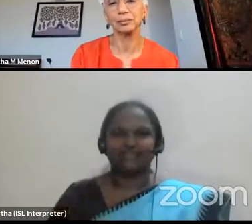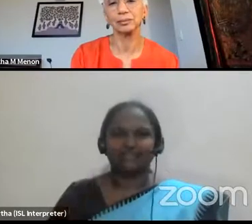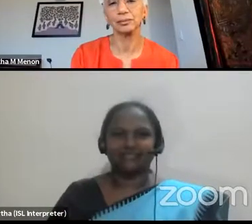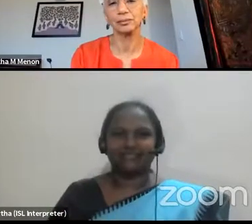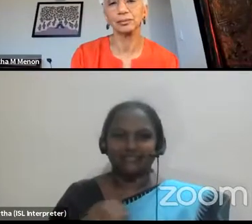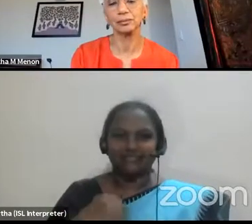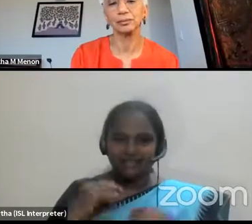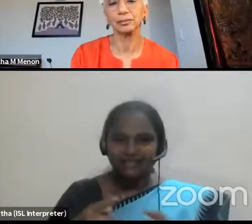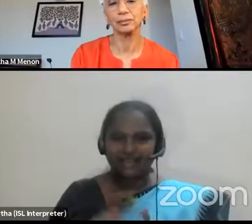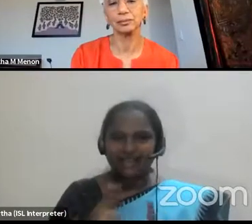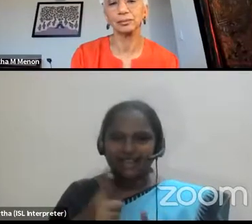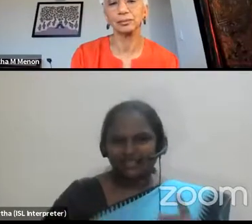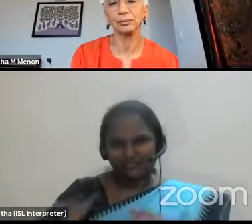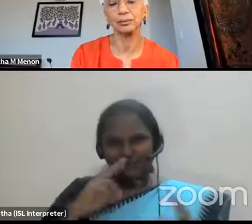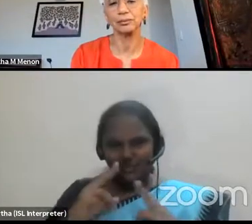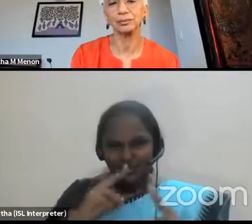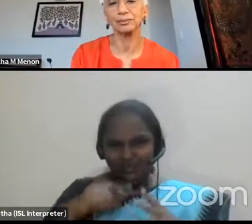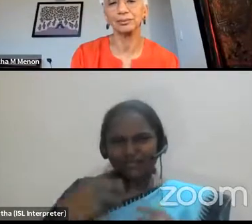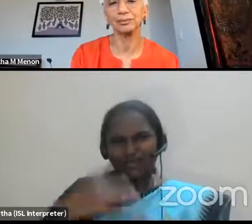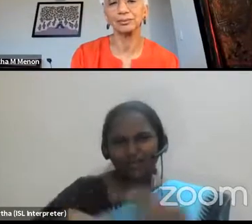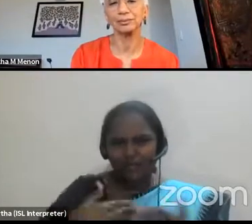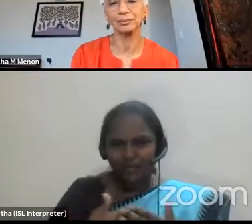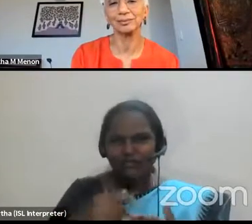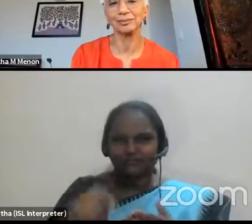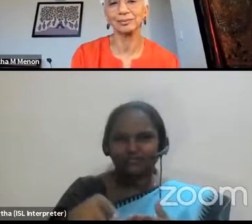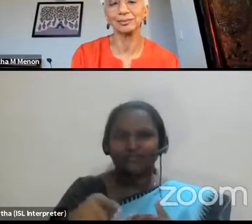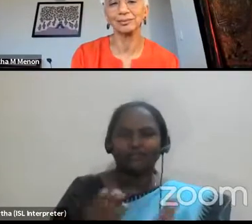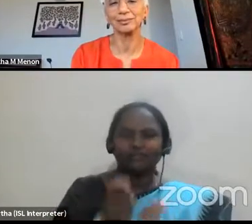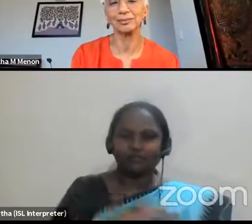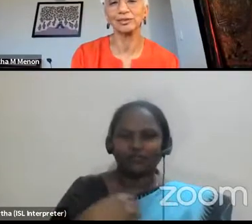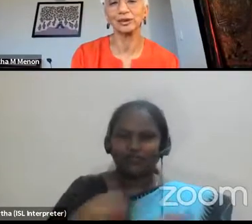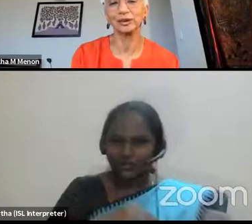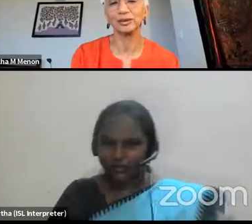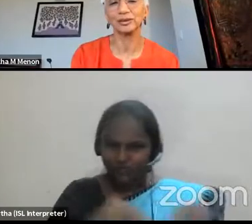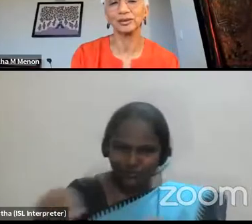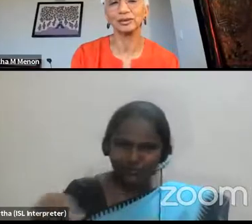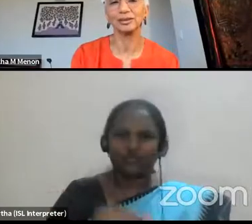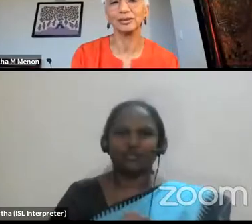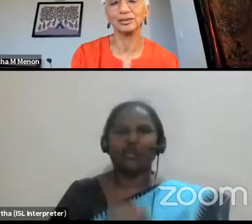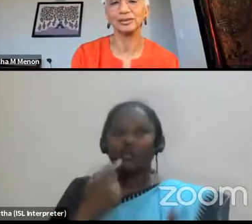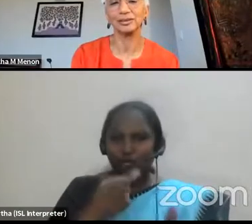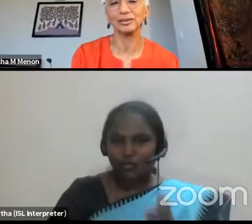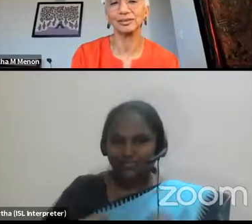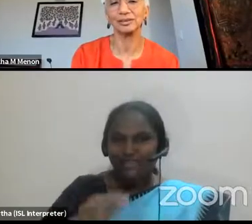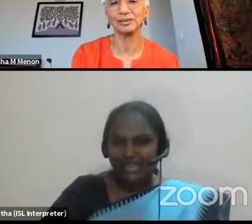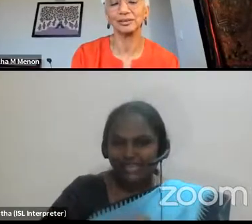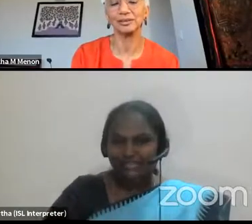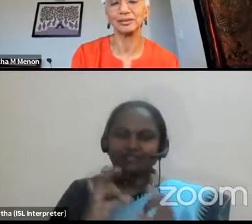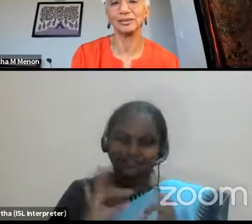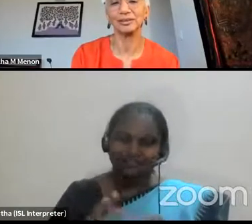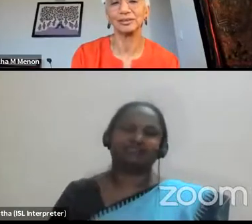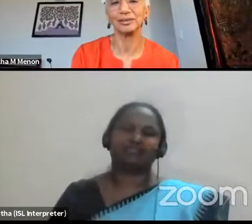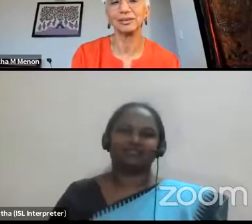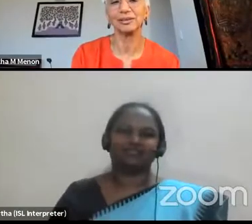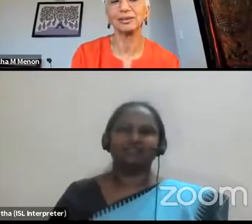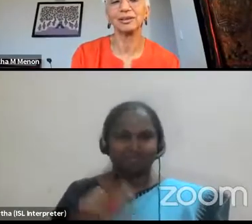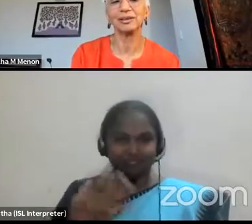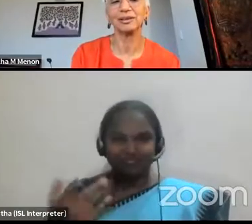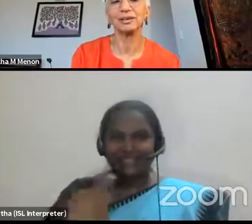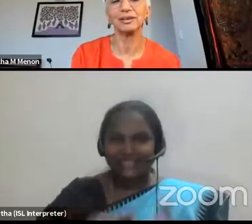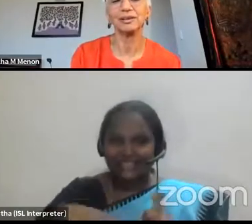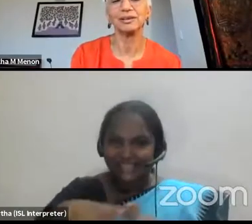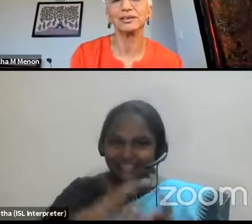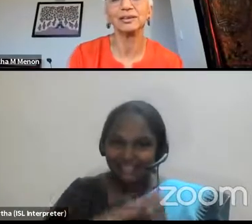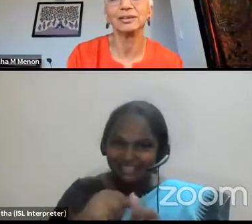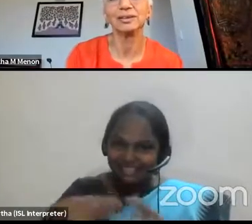let Rekha talk about her part of this before we move on to what this experience really is. Absolutely. Rekha, please tell us a